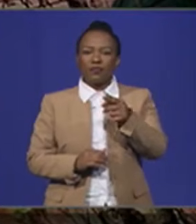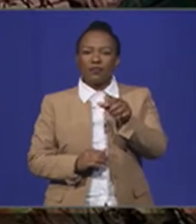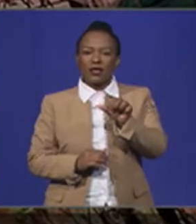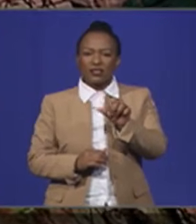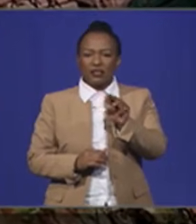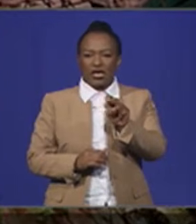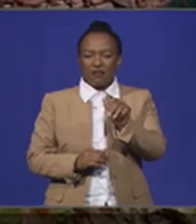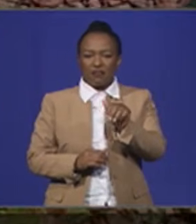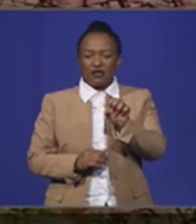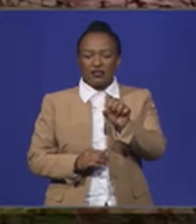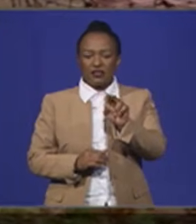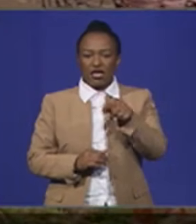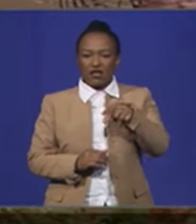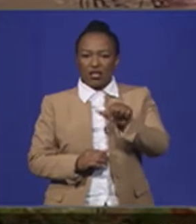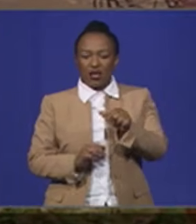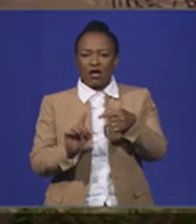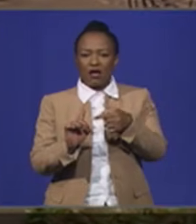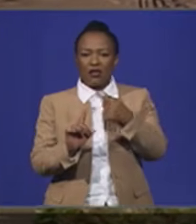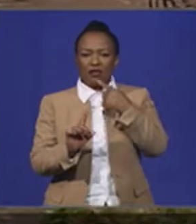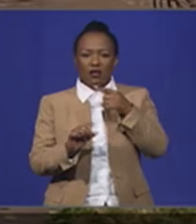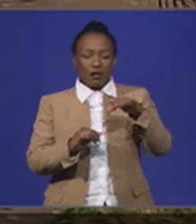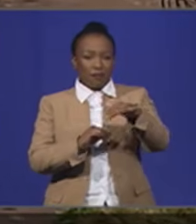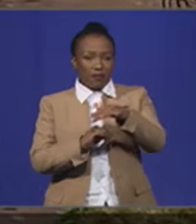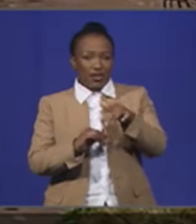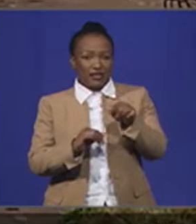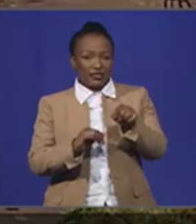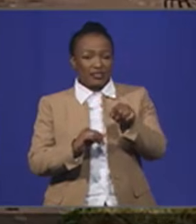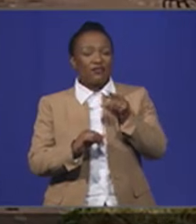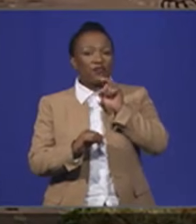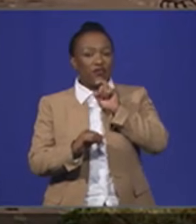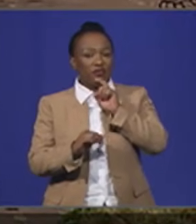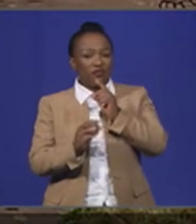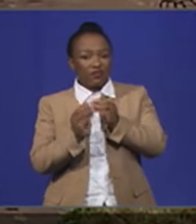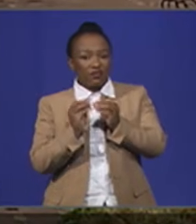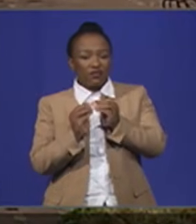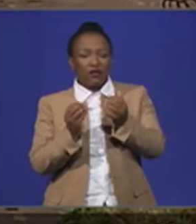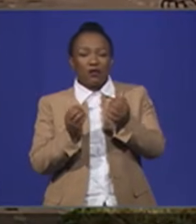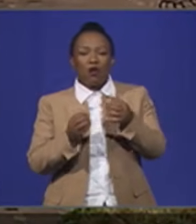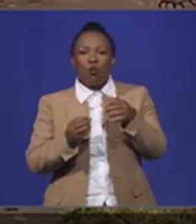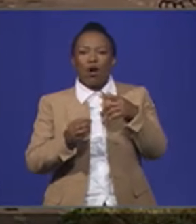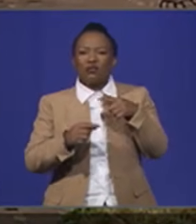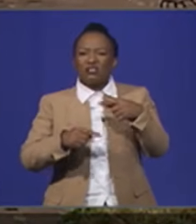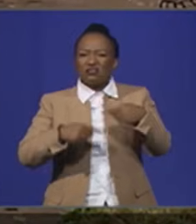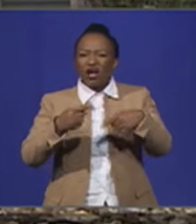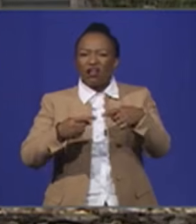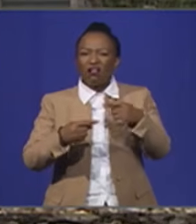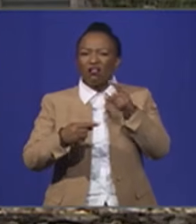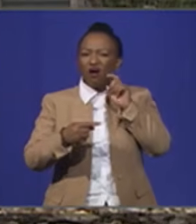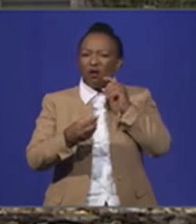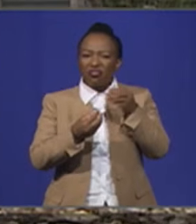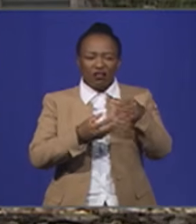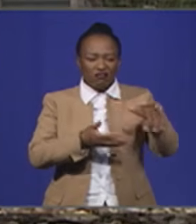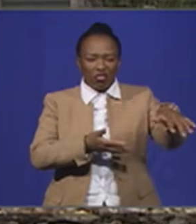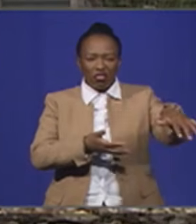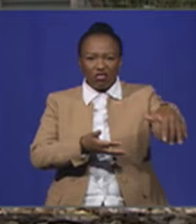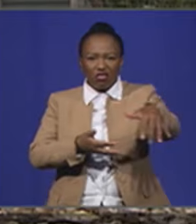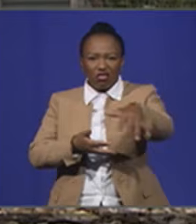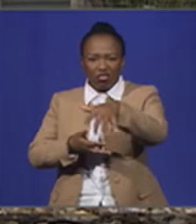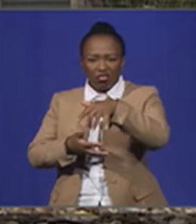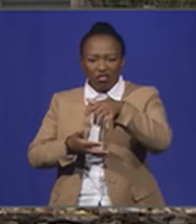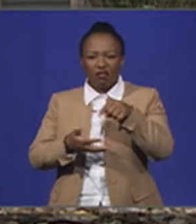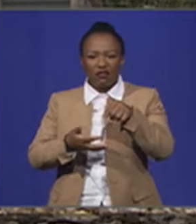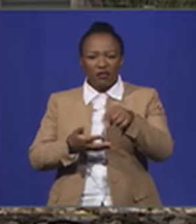mo tirong ya go ntšhafadiwa le go diriswa gape ga dilwana tse di latlhilweng ba kgaratlha ka ditlhwatlhwa tse di fetogang gangwe le